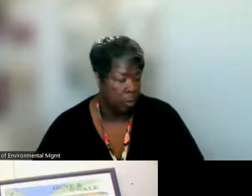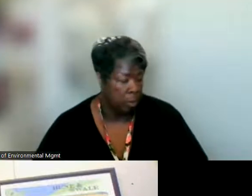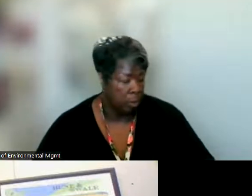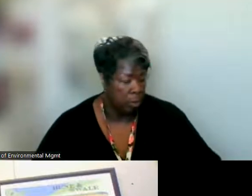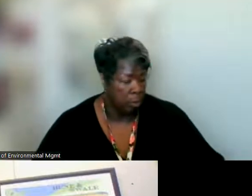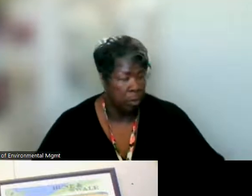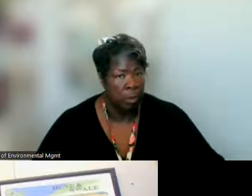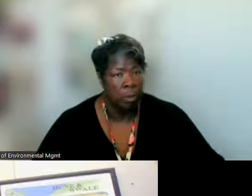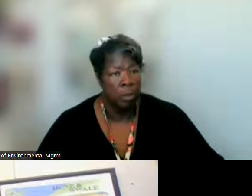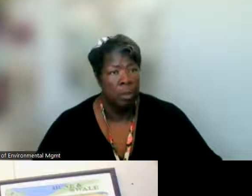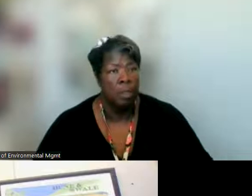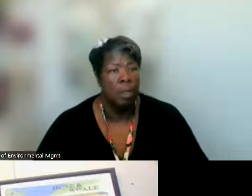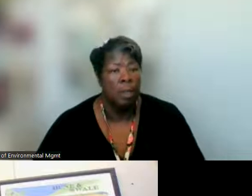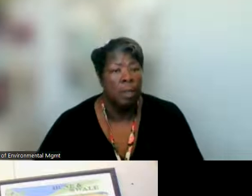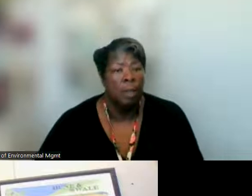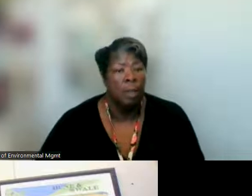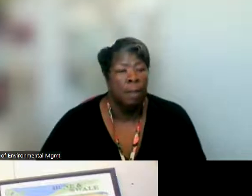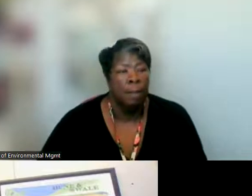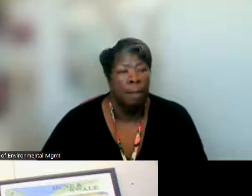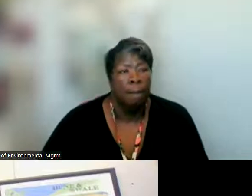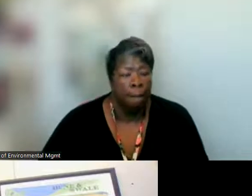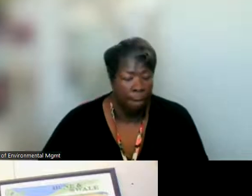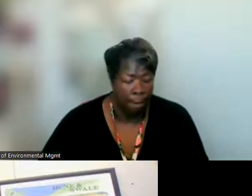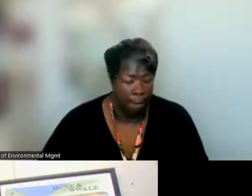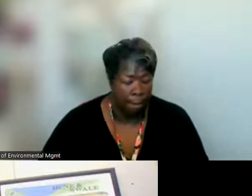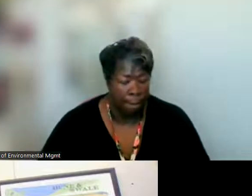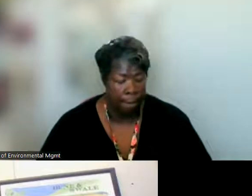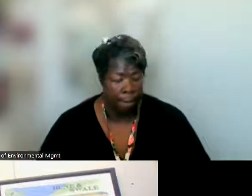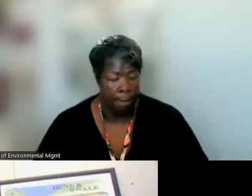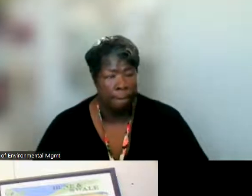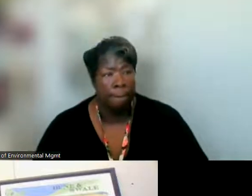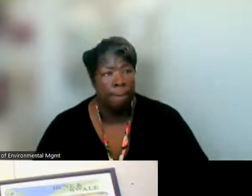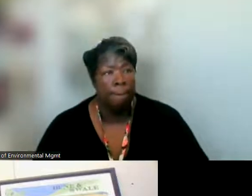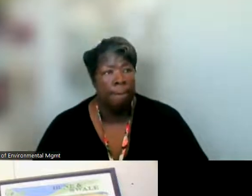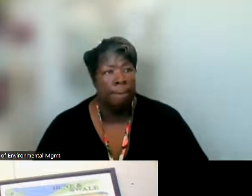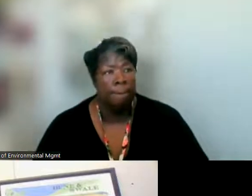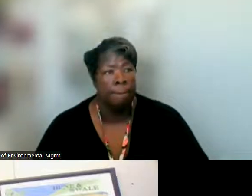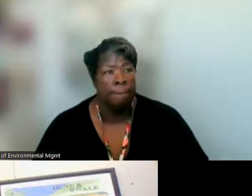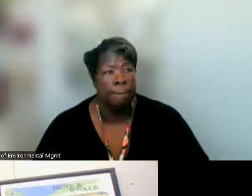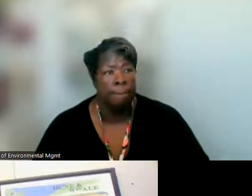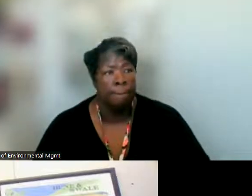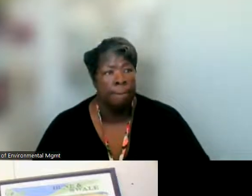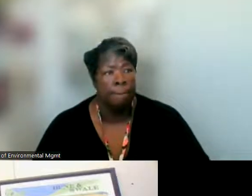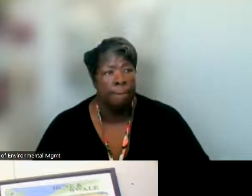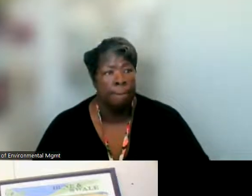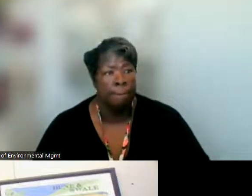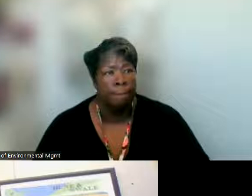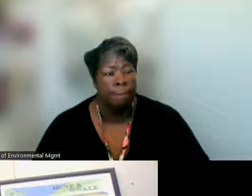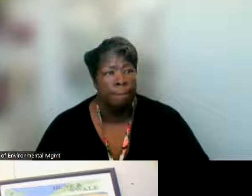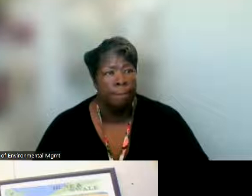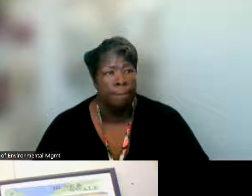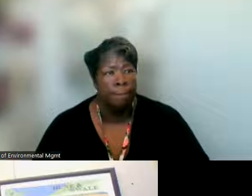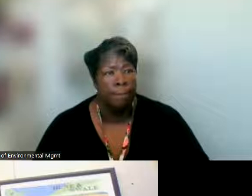show the chat dialog. You should also see the raise hand option. Please utilize the raise hand or